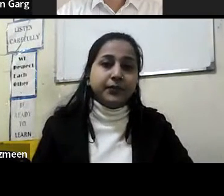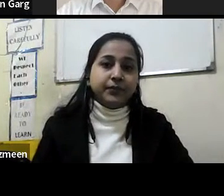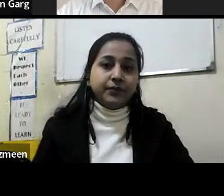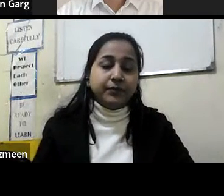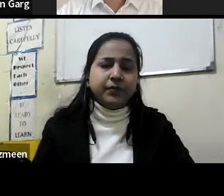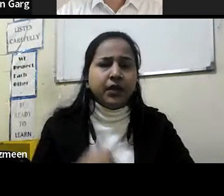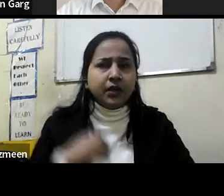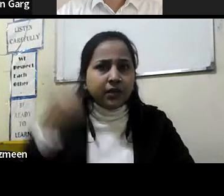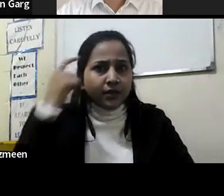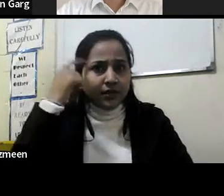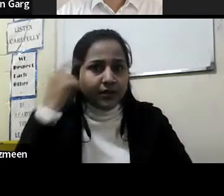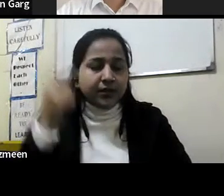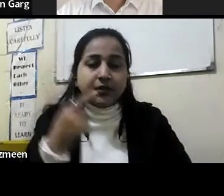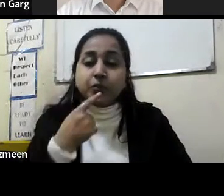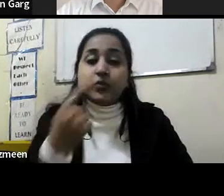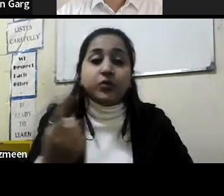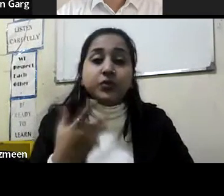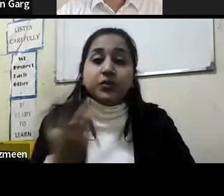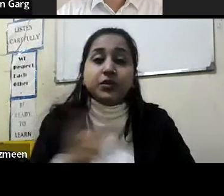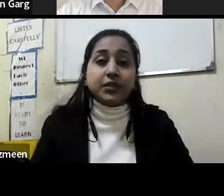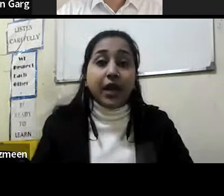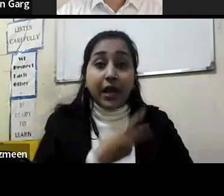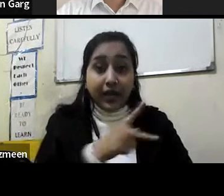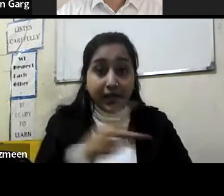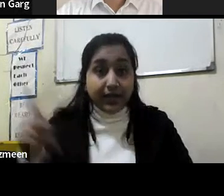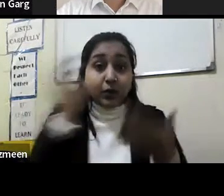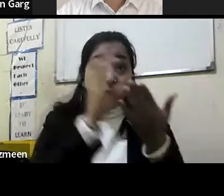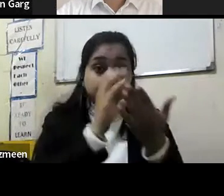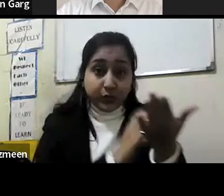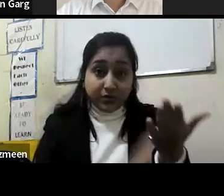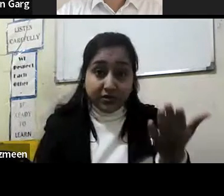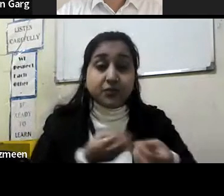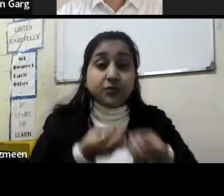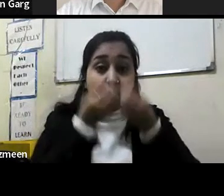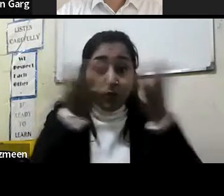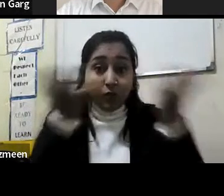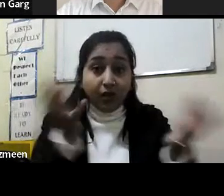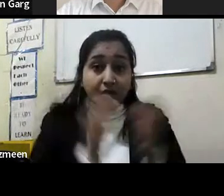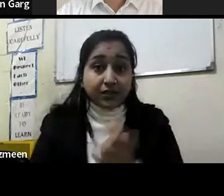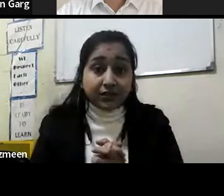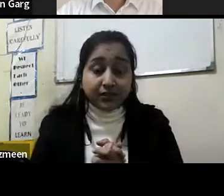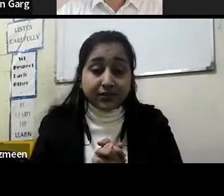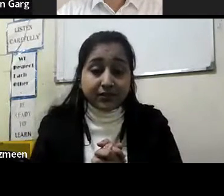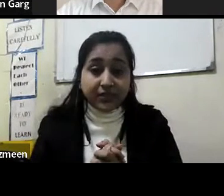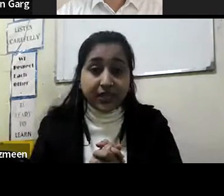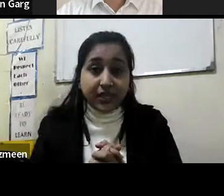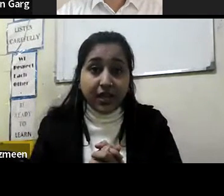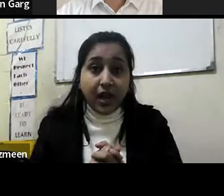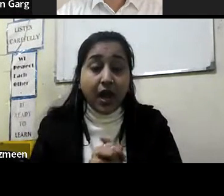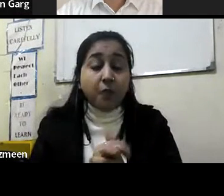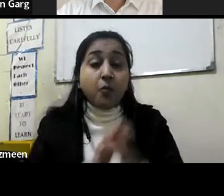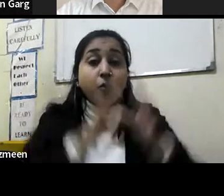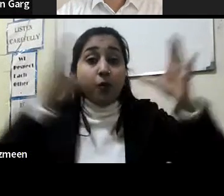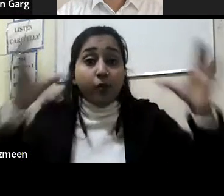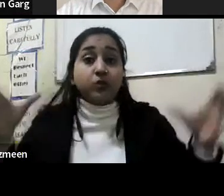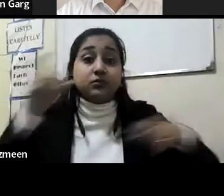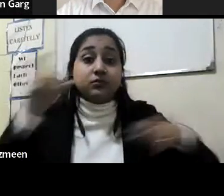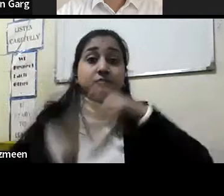I think we need to tailor those courses, work along with companies, now very large company like